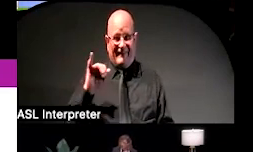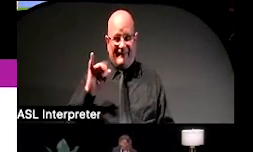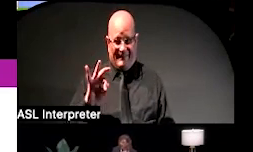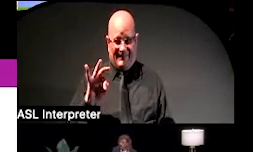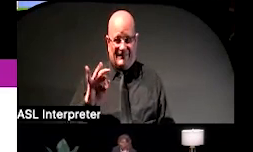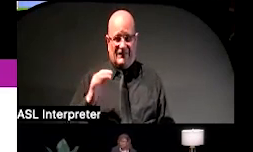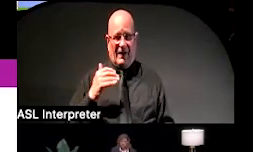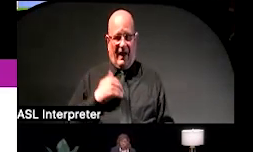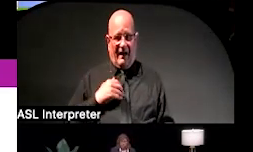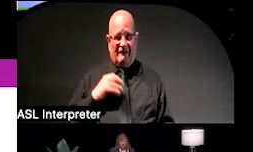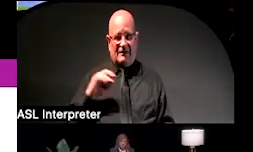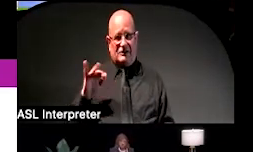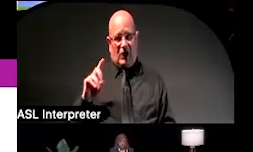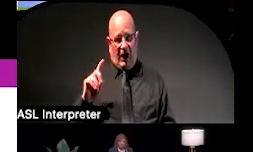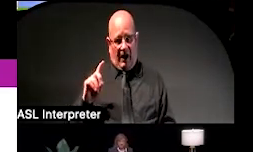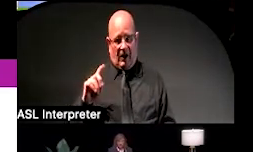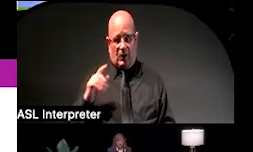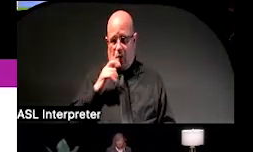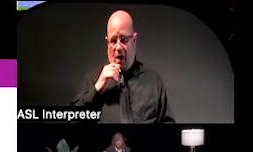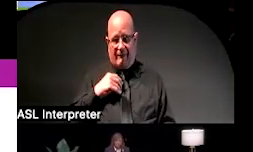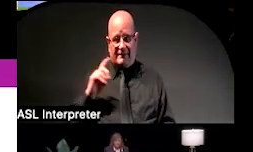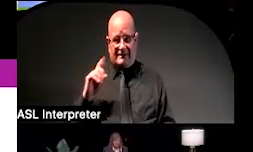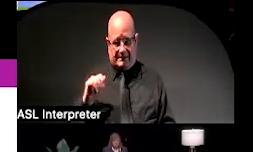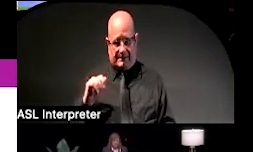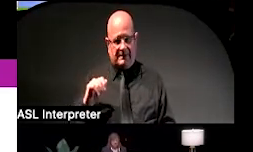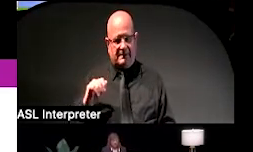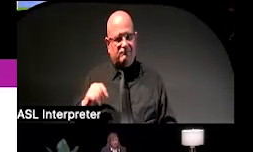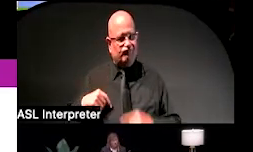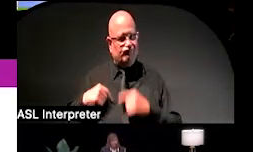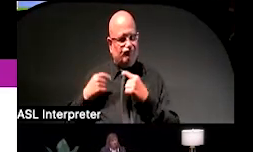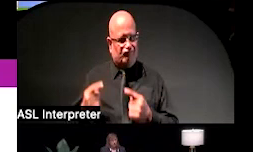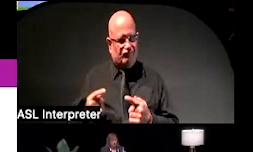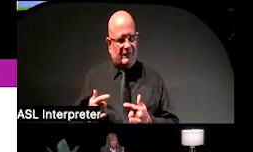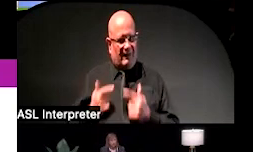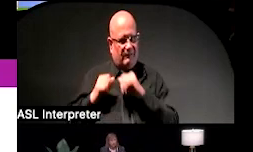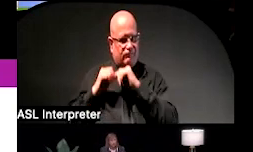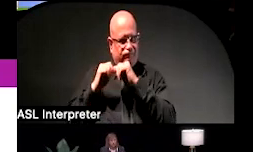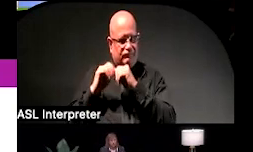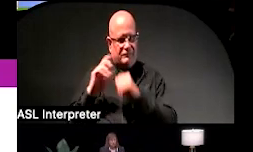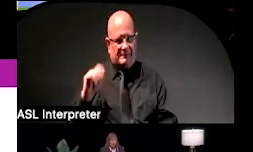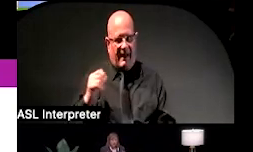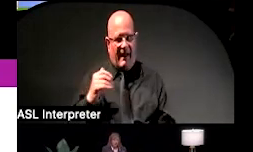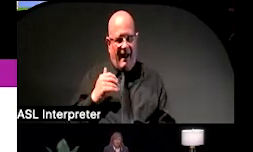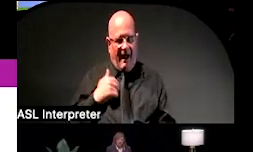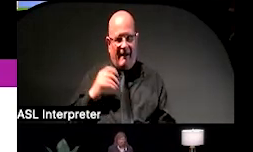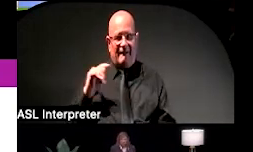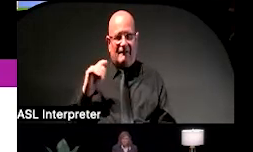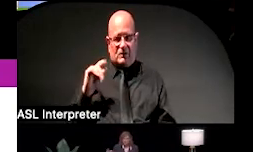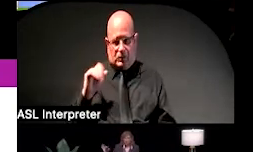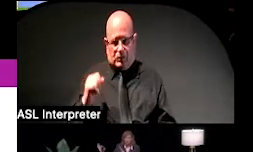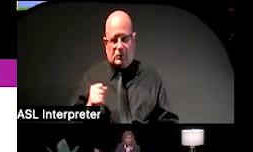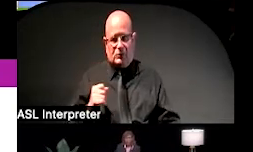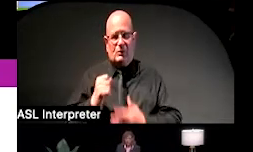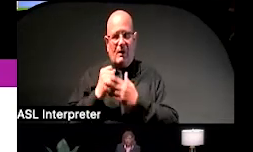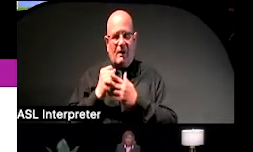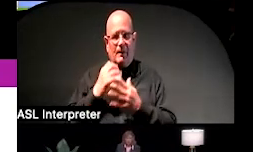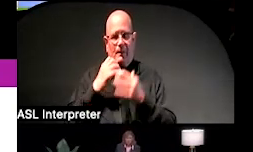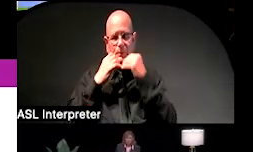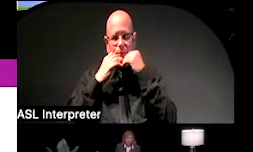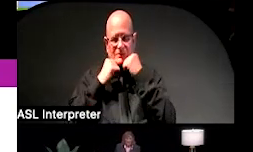a child with a disability, a lifelong disability, there are tools that can help